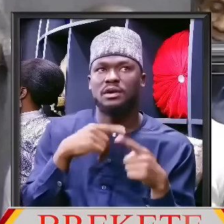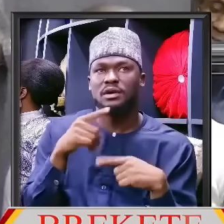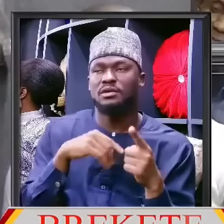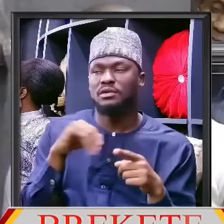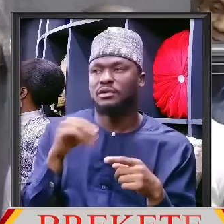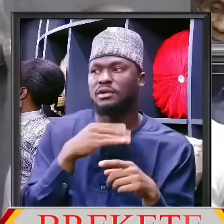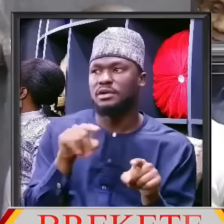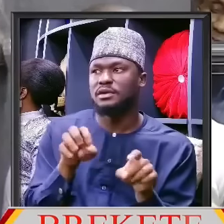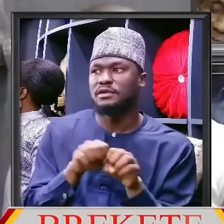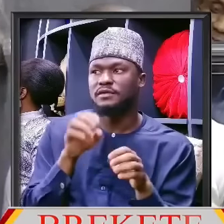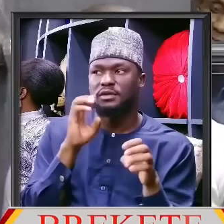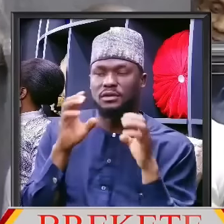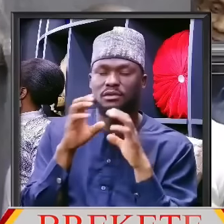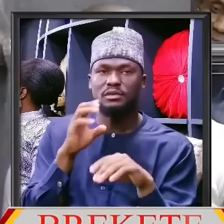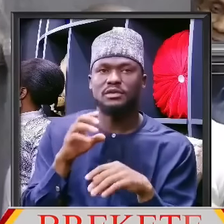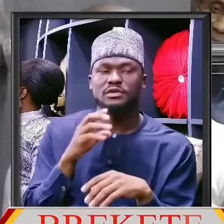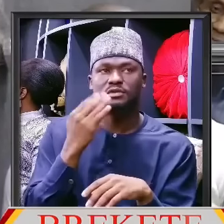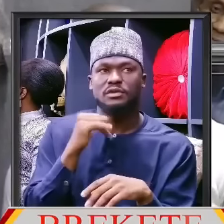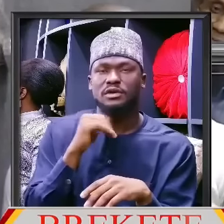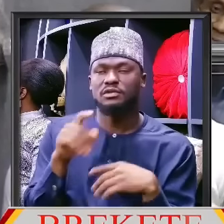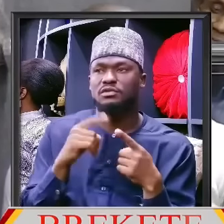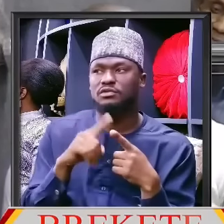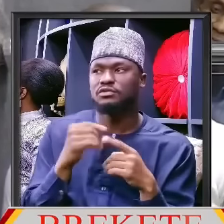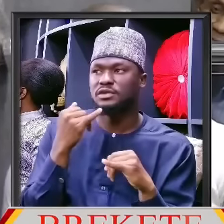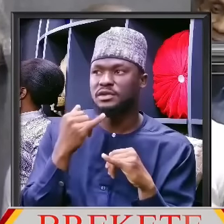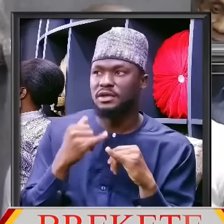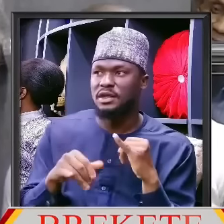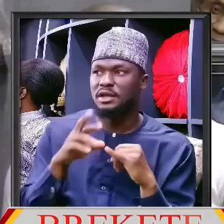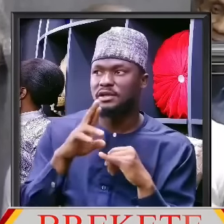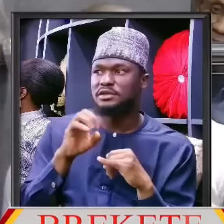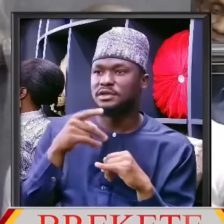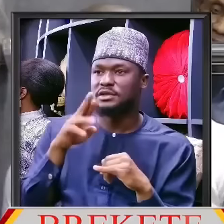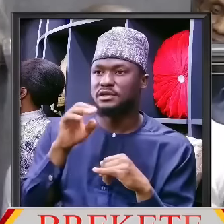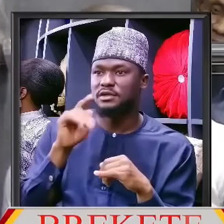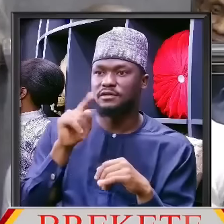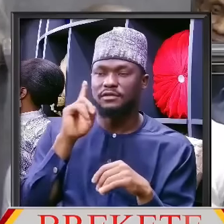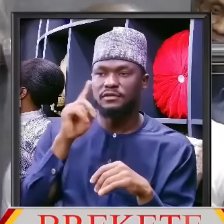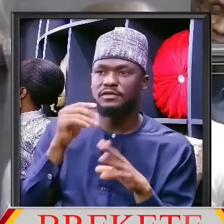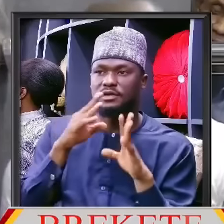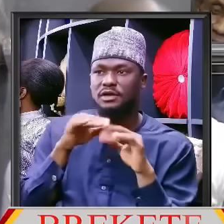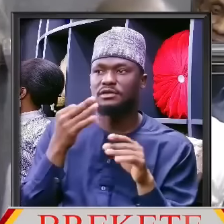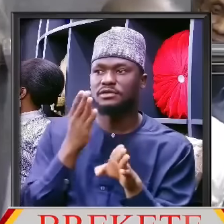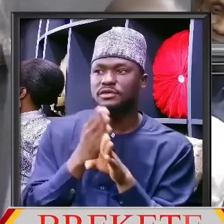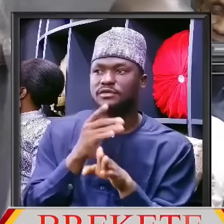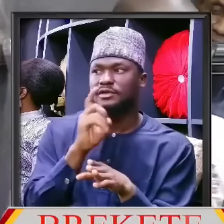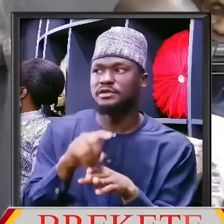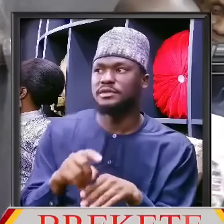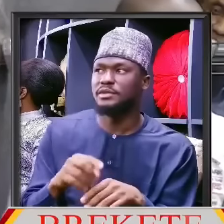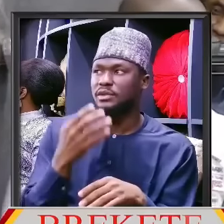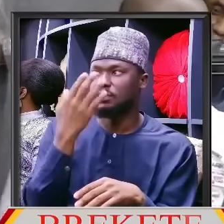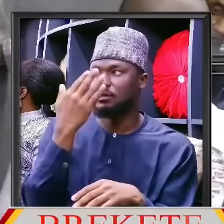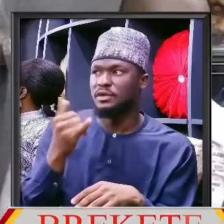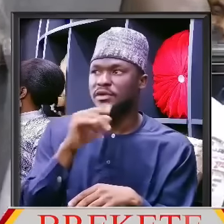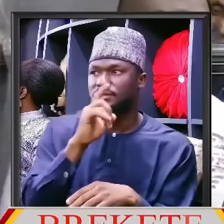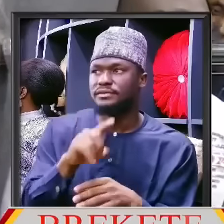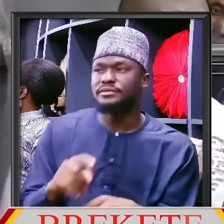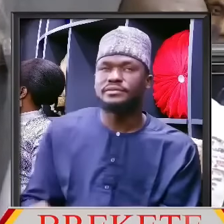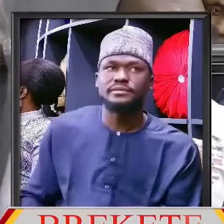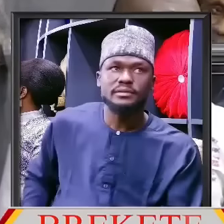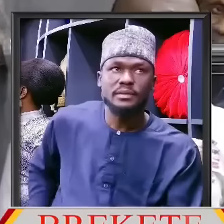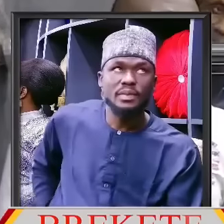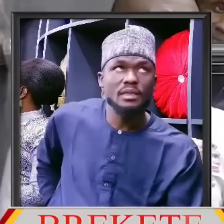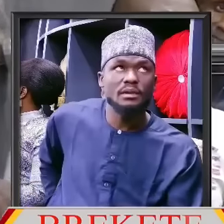Why they not wait to make the final report of the House of Assembly come out? Why they not wait?